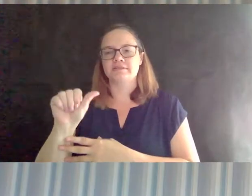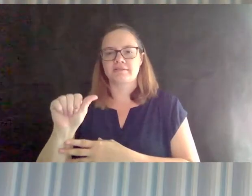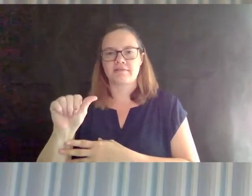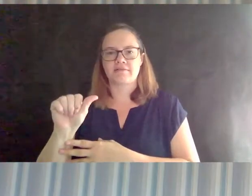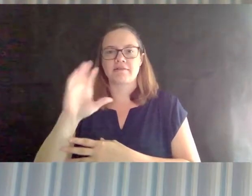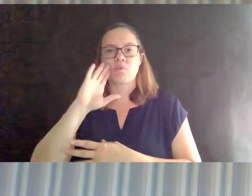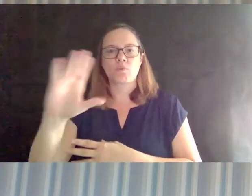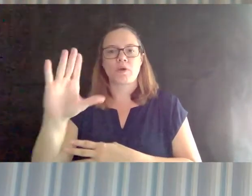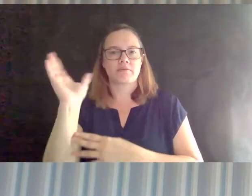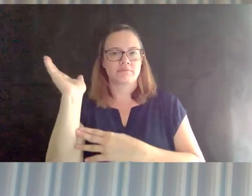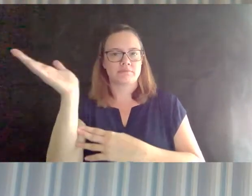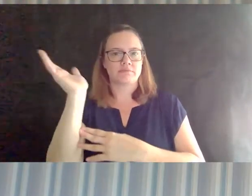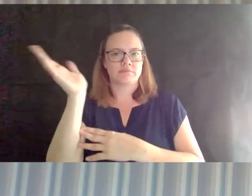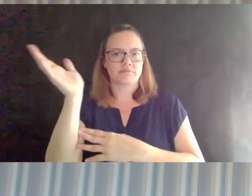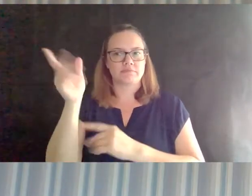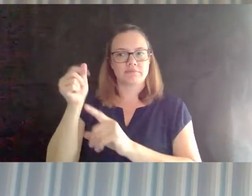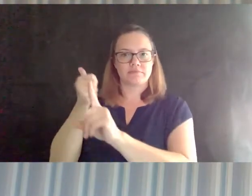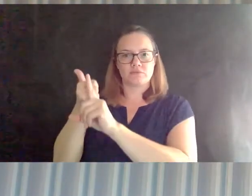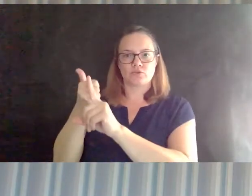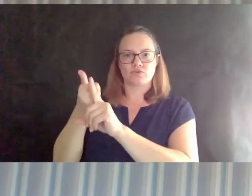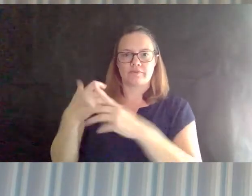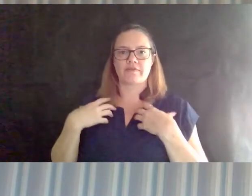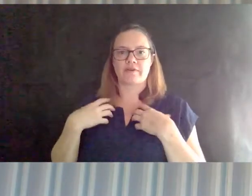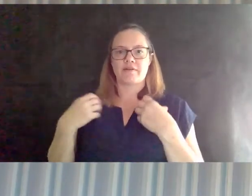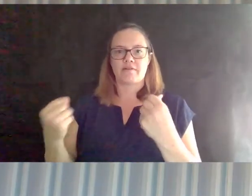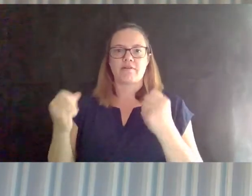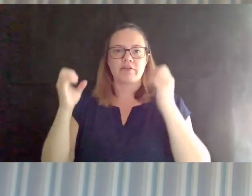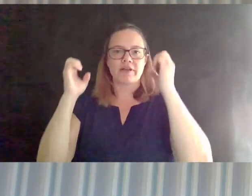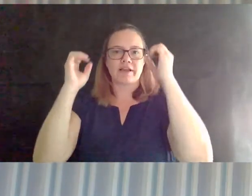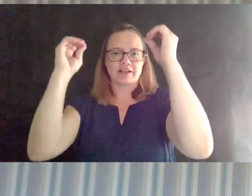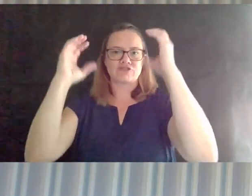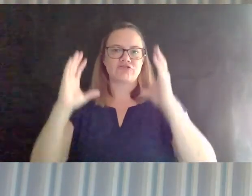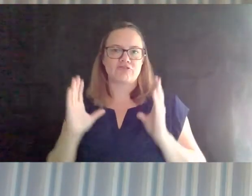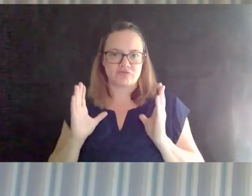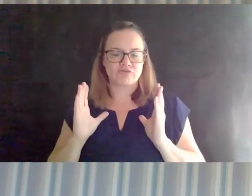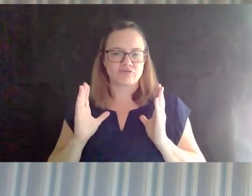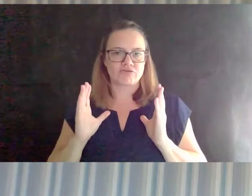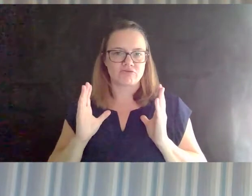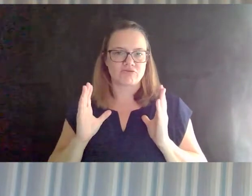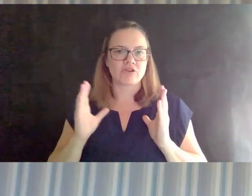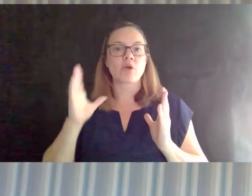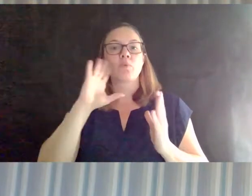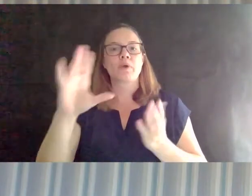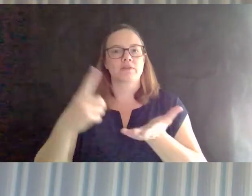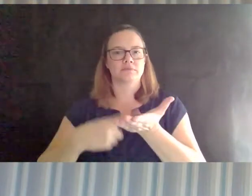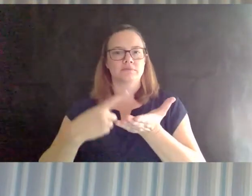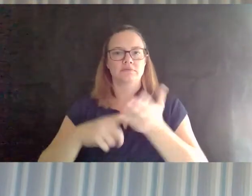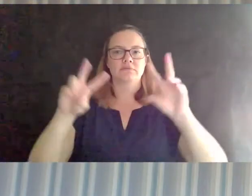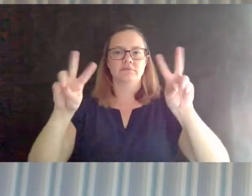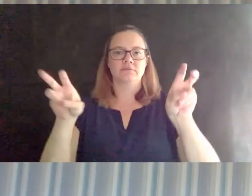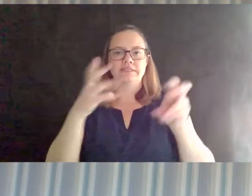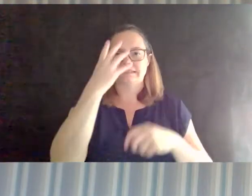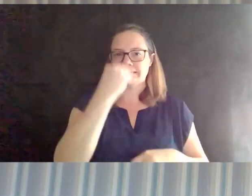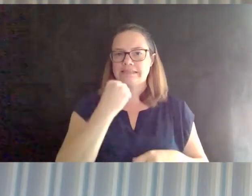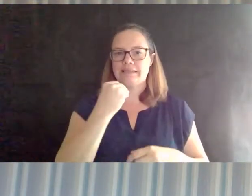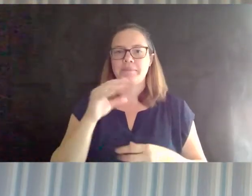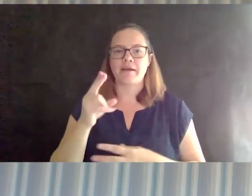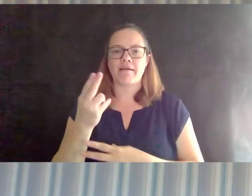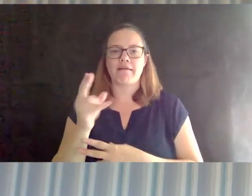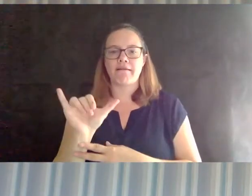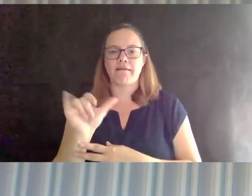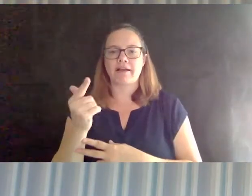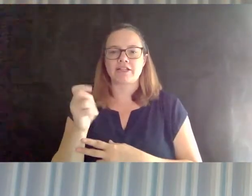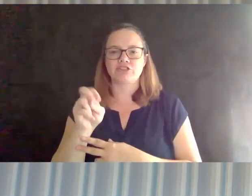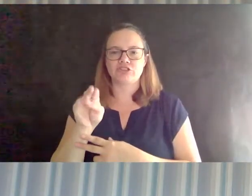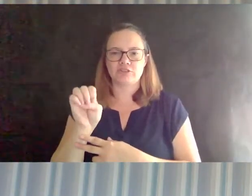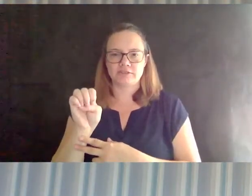part of our primary care team who will talk about sleep hygiene. If you have a question during the presentation, please submit it in the Q&A chat